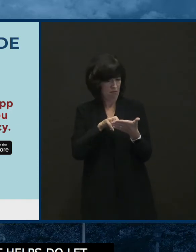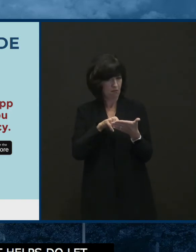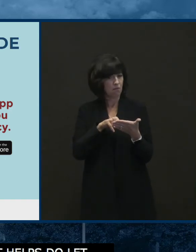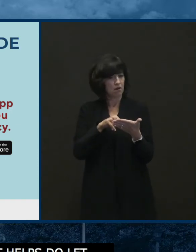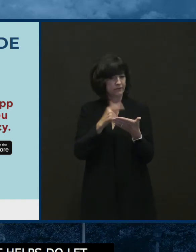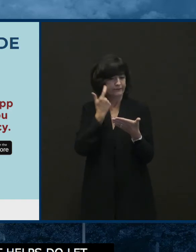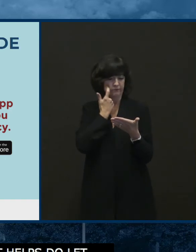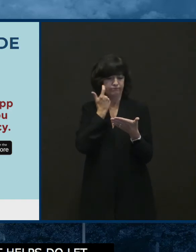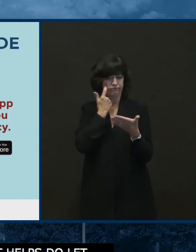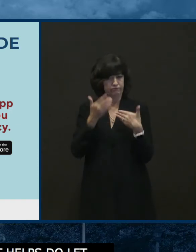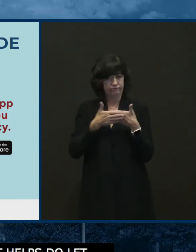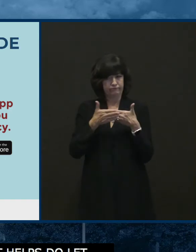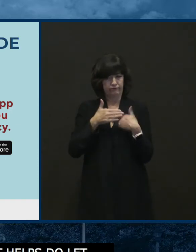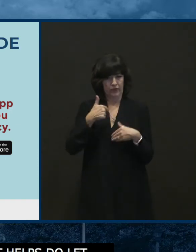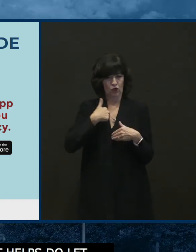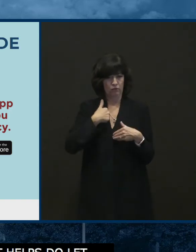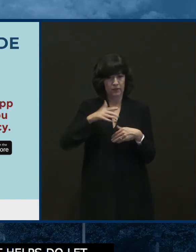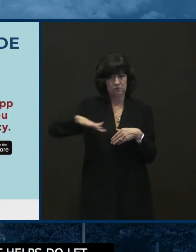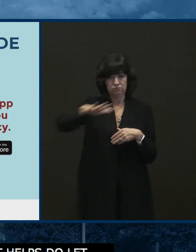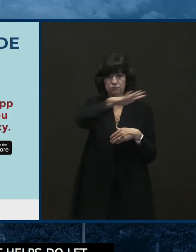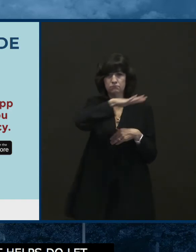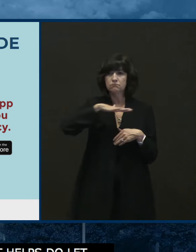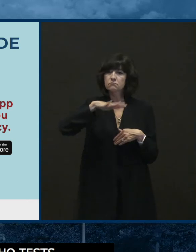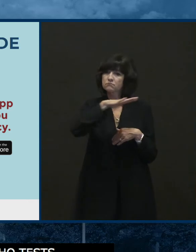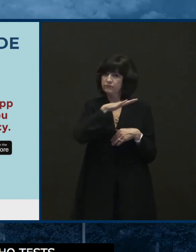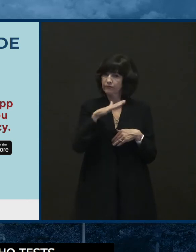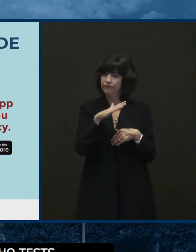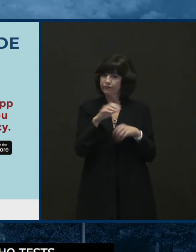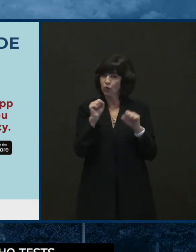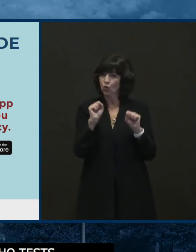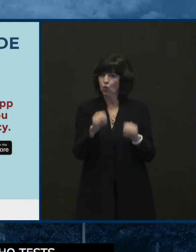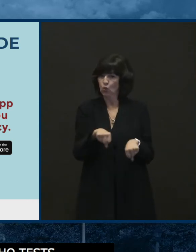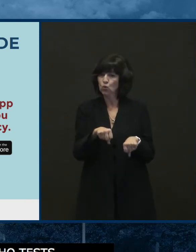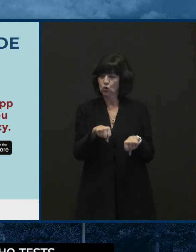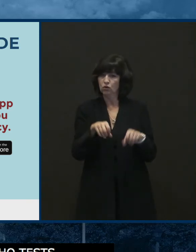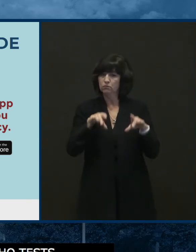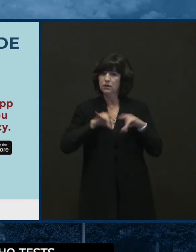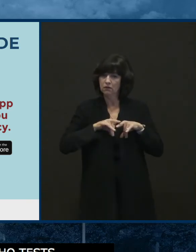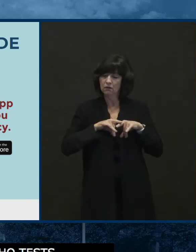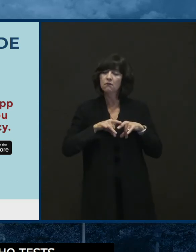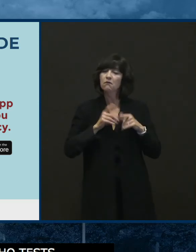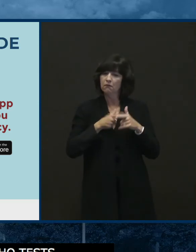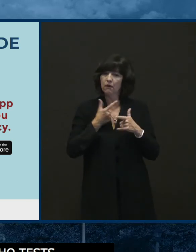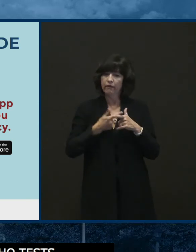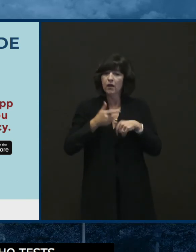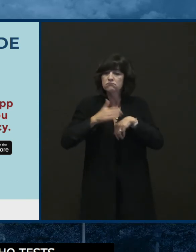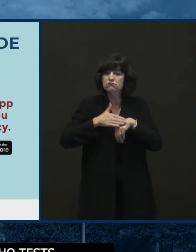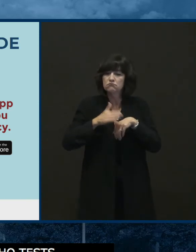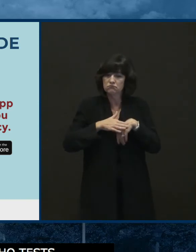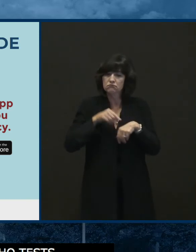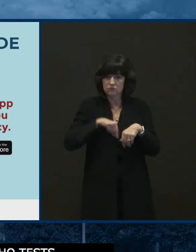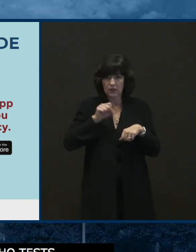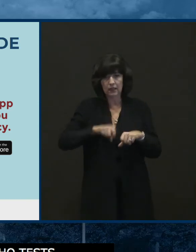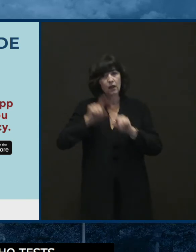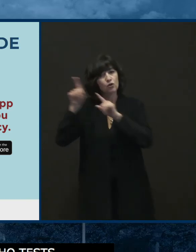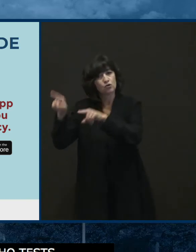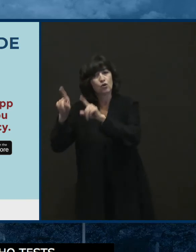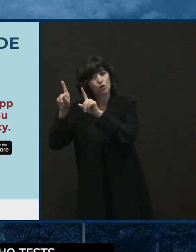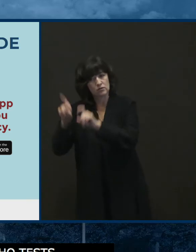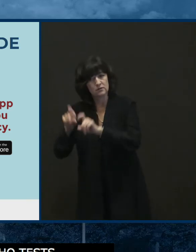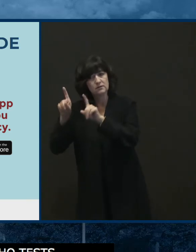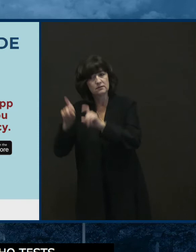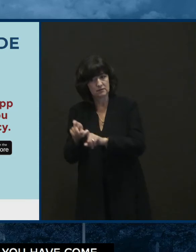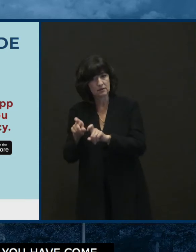in contact with somebody anonymously that is testing positive. That person is also somebody who's